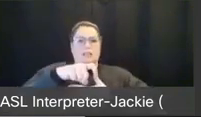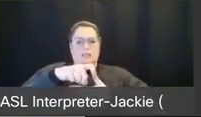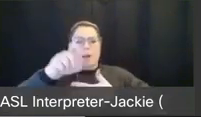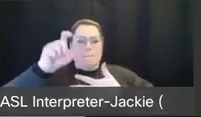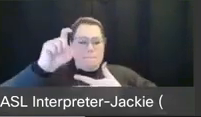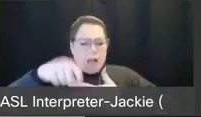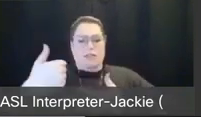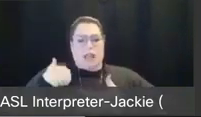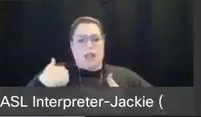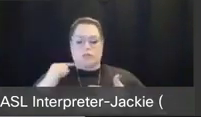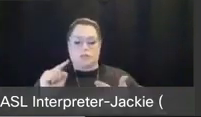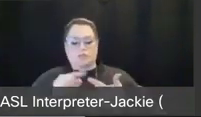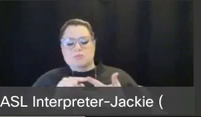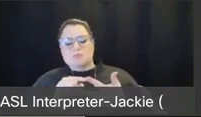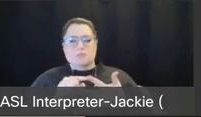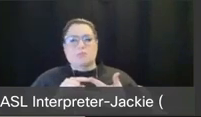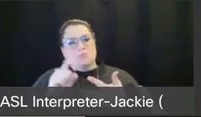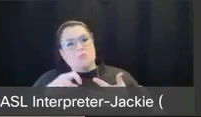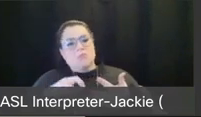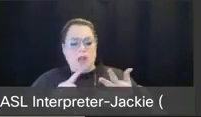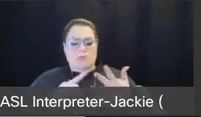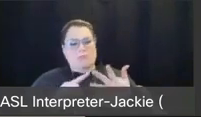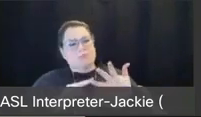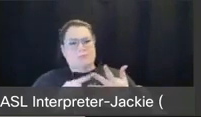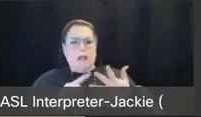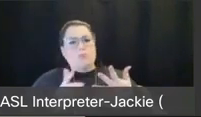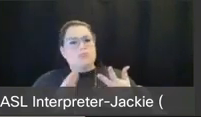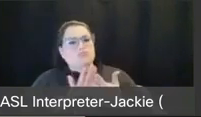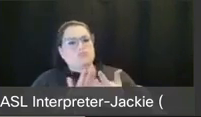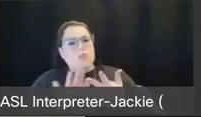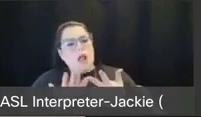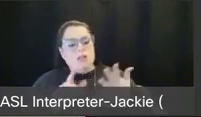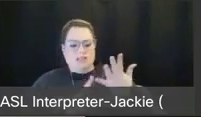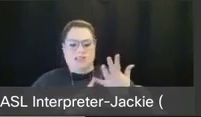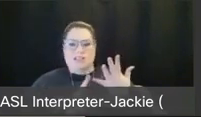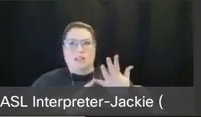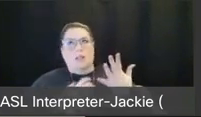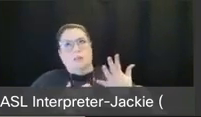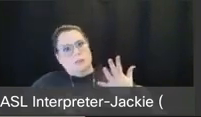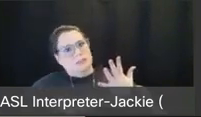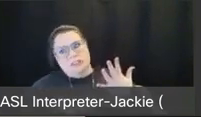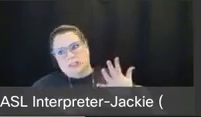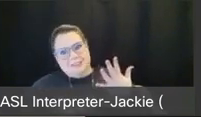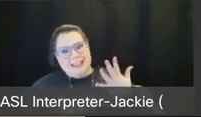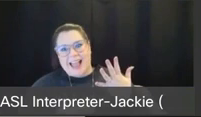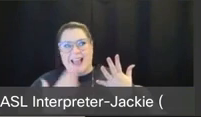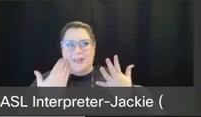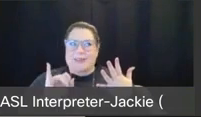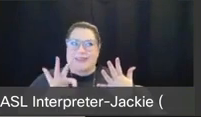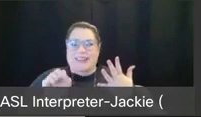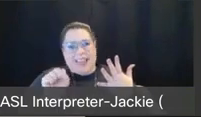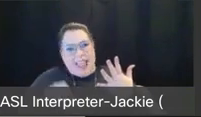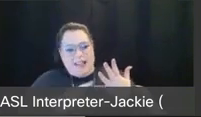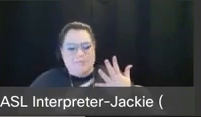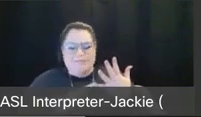it be nice if I could make these happen? So when we renovated our basement bathroom, what had to happen